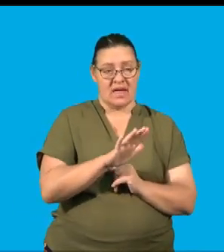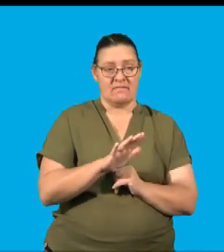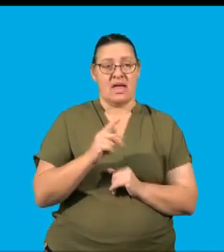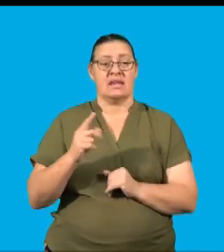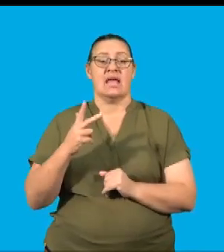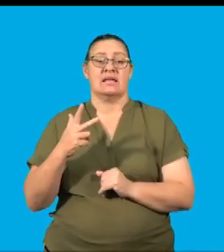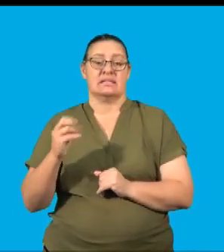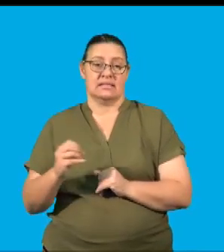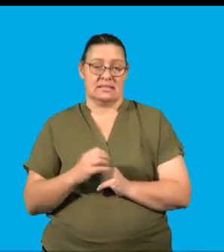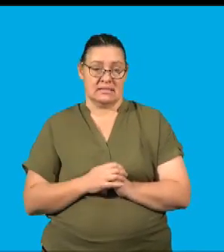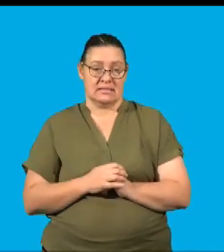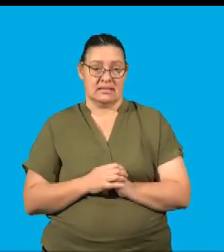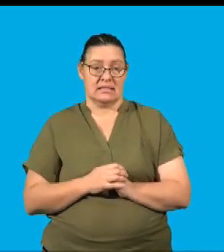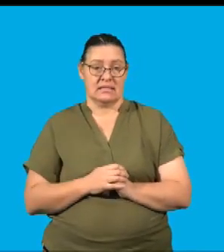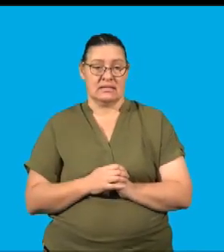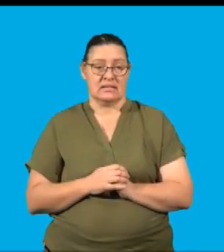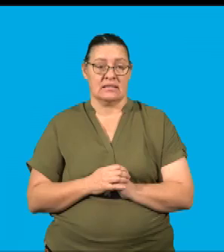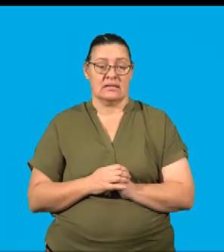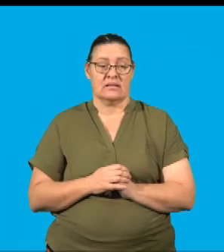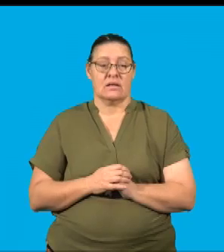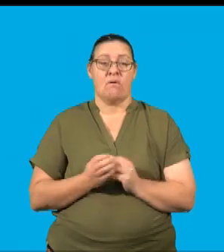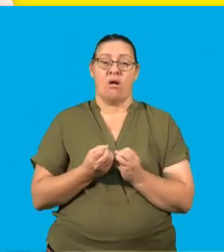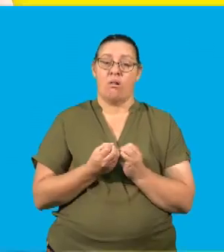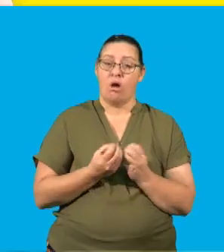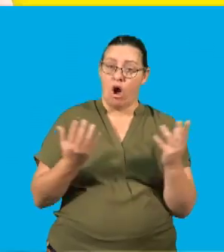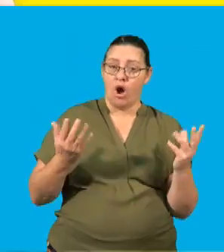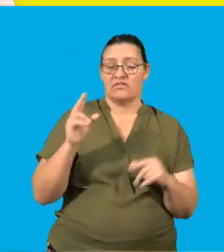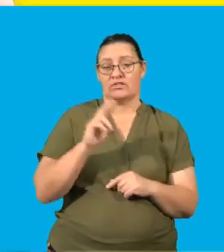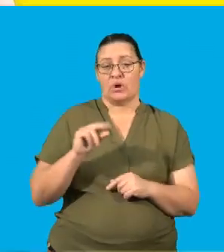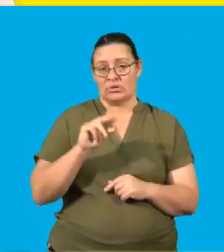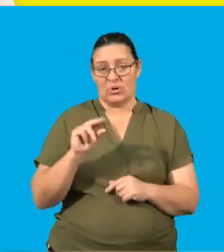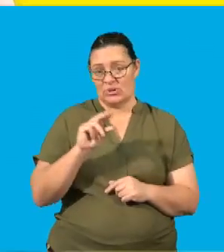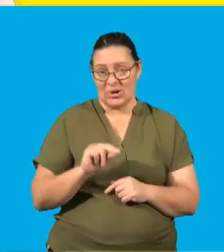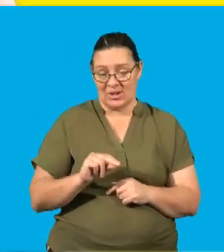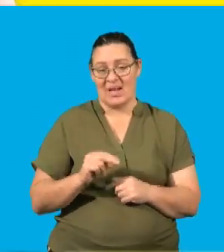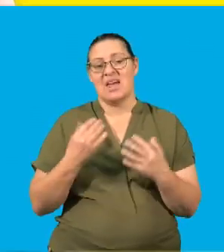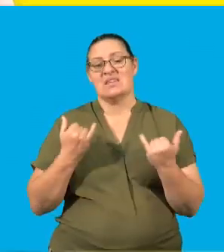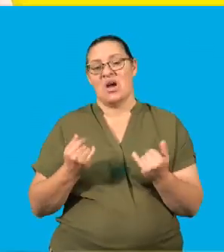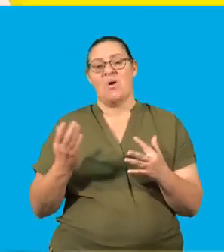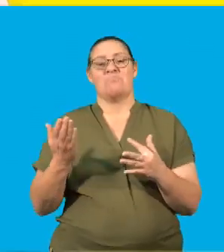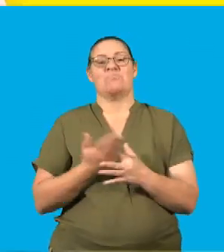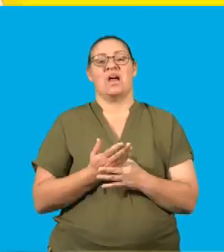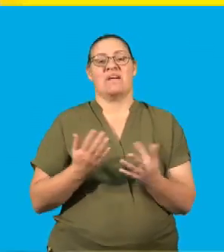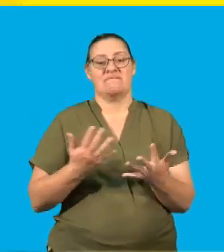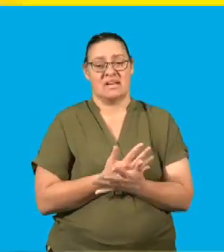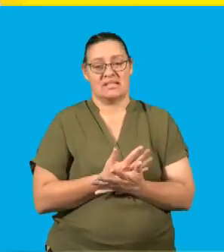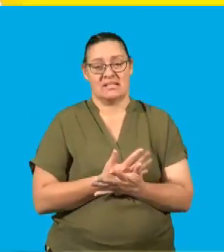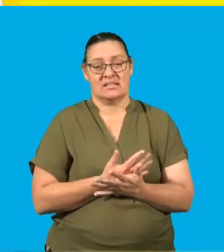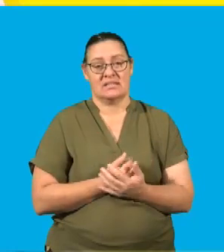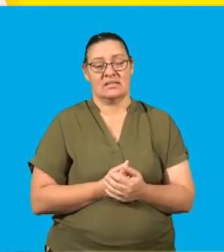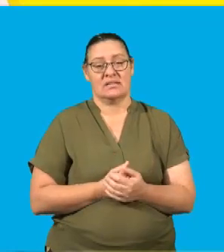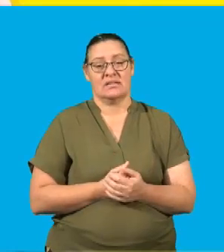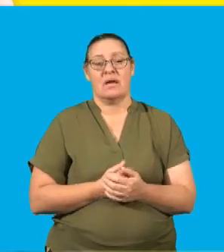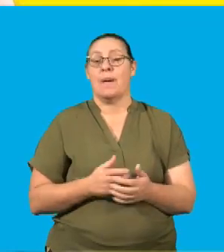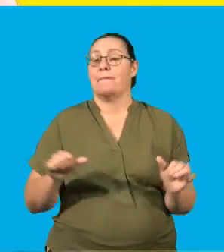and 80. We have been doing a lot of talking. I just want us to take a quick short ad